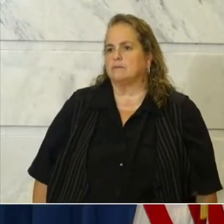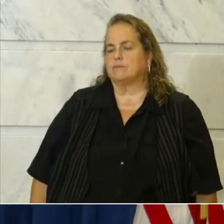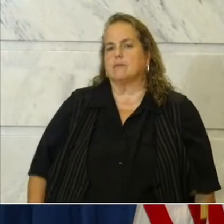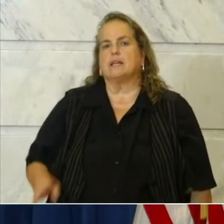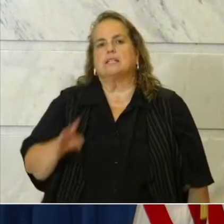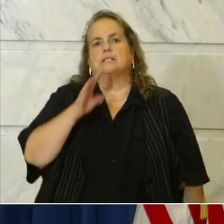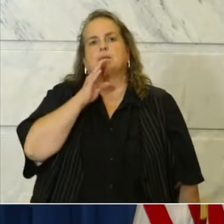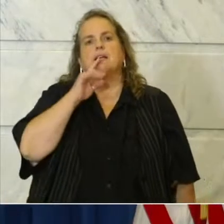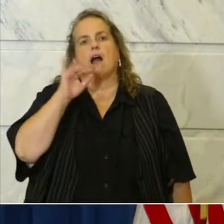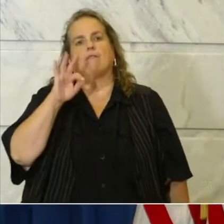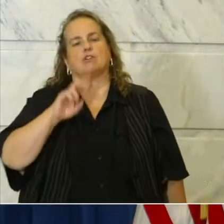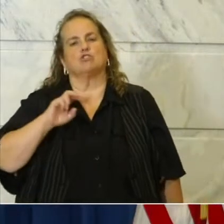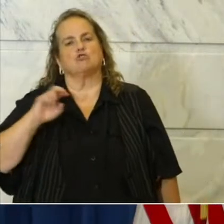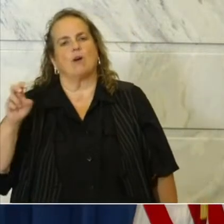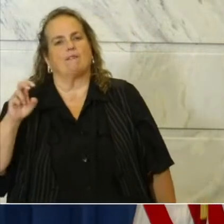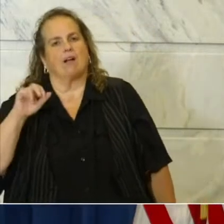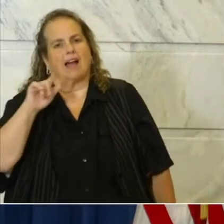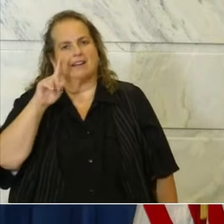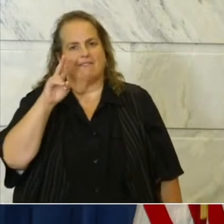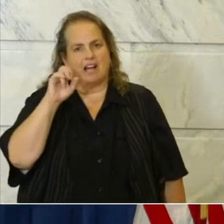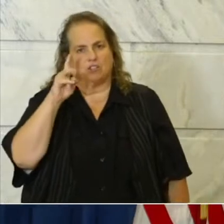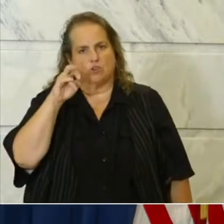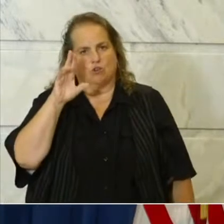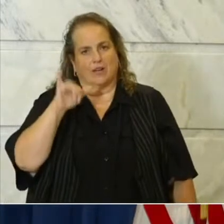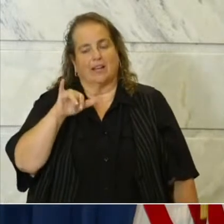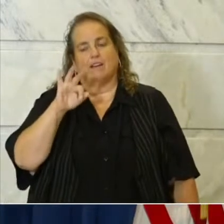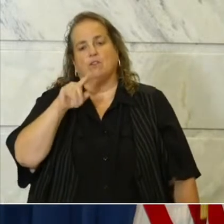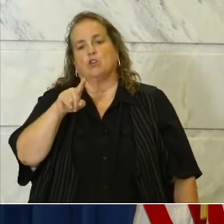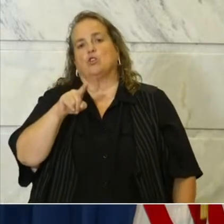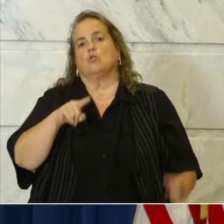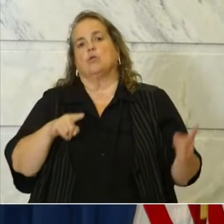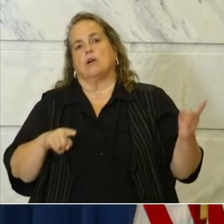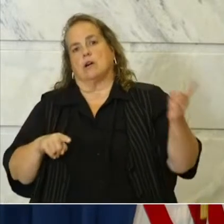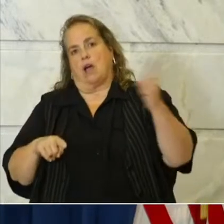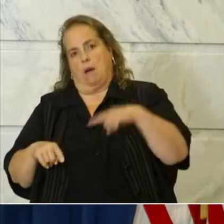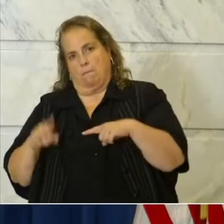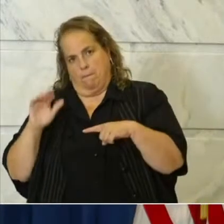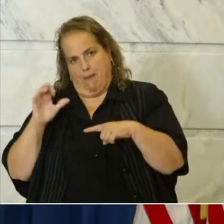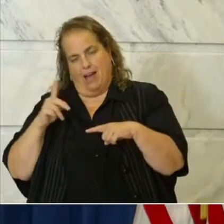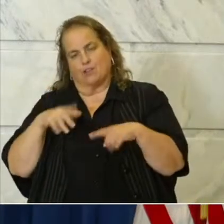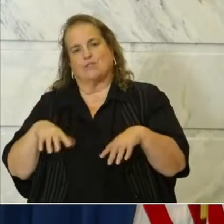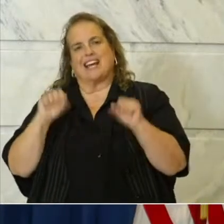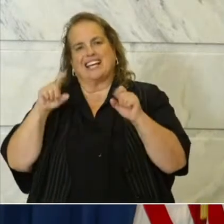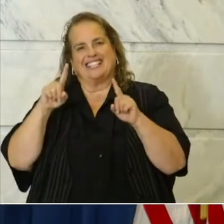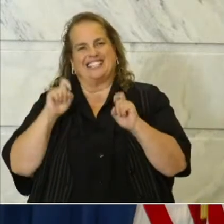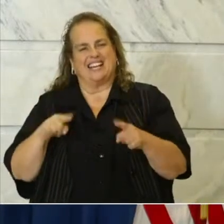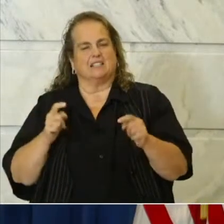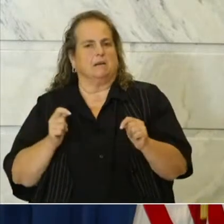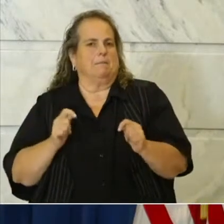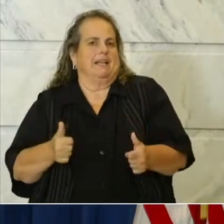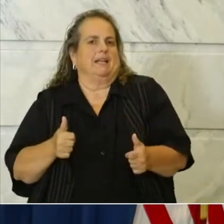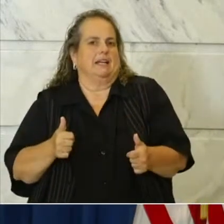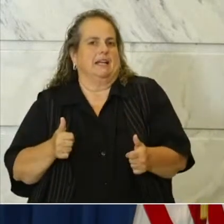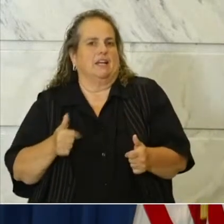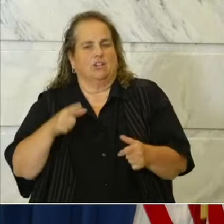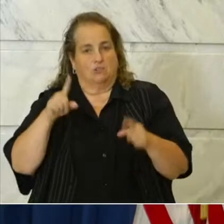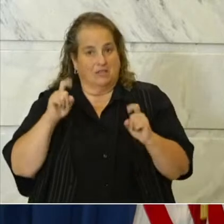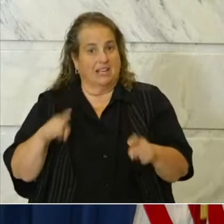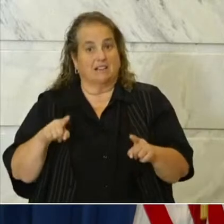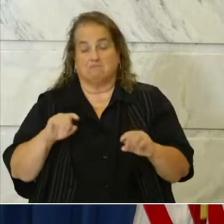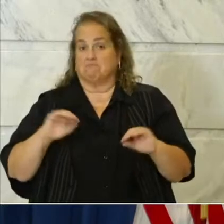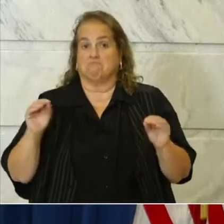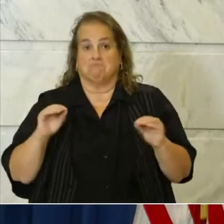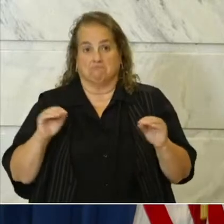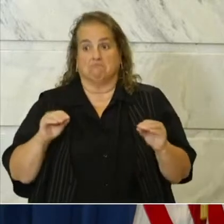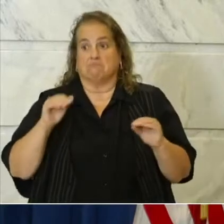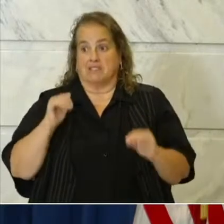Advisory. If you come back and you take a test immediately, you test it immediately, and you test negative, can you end